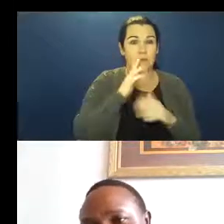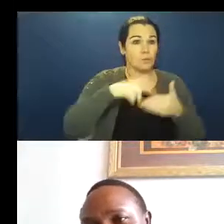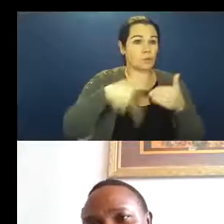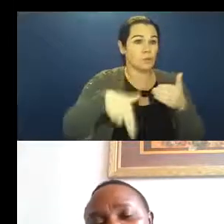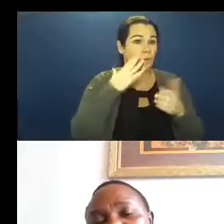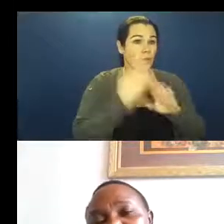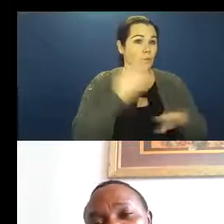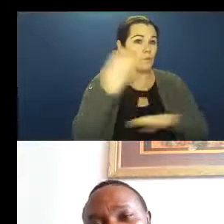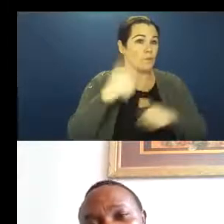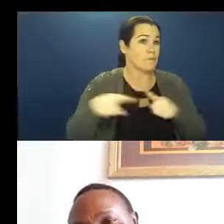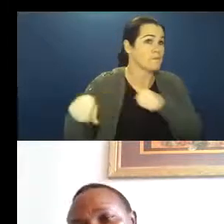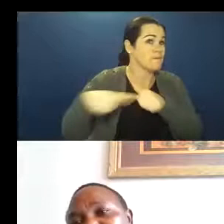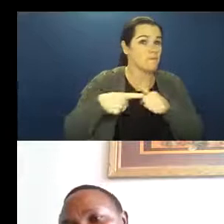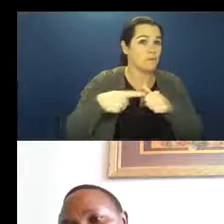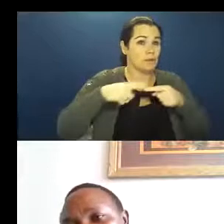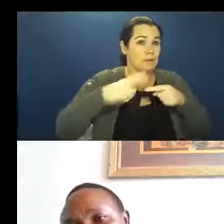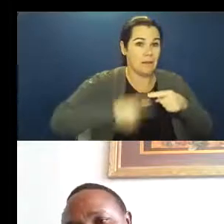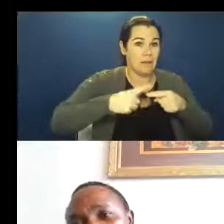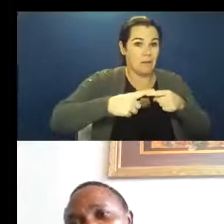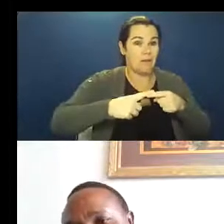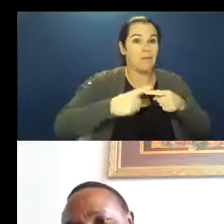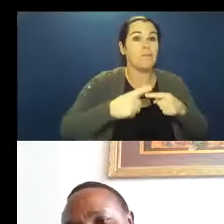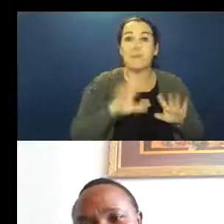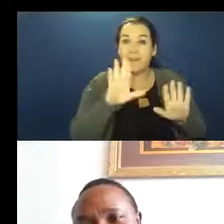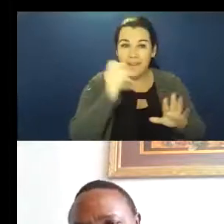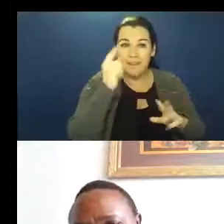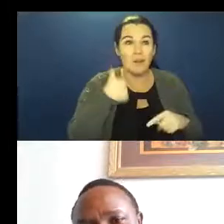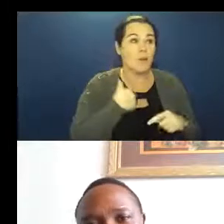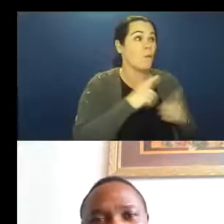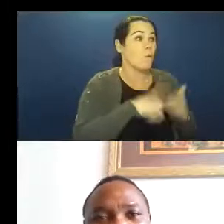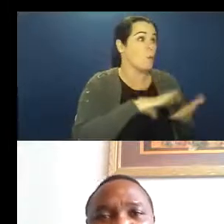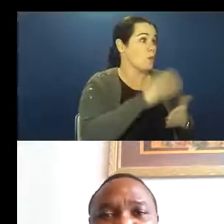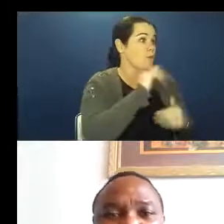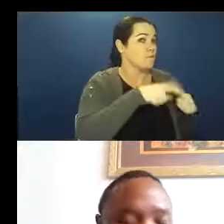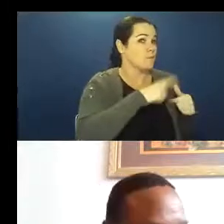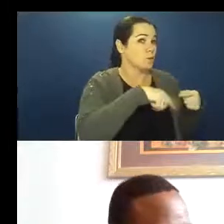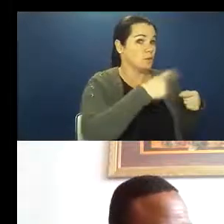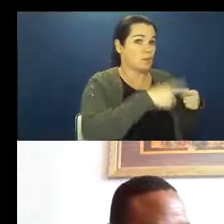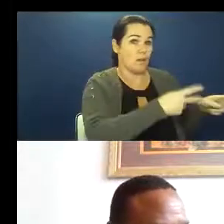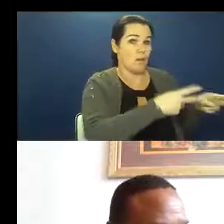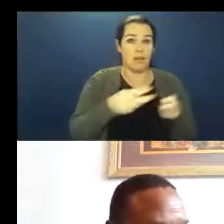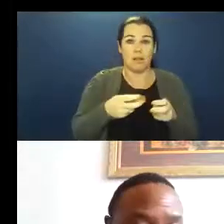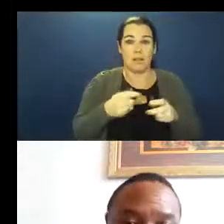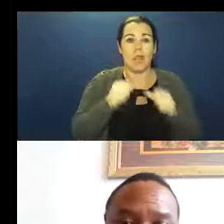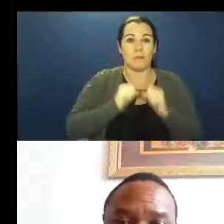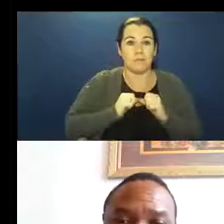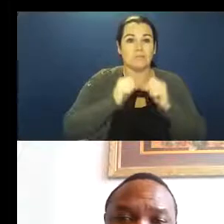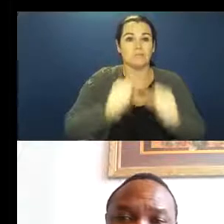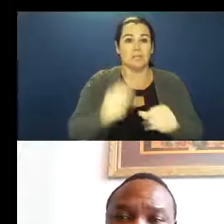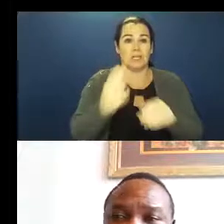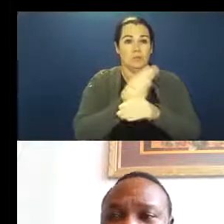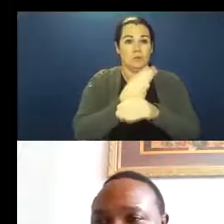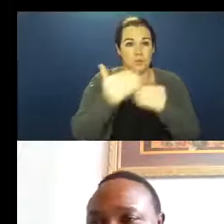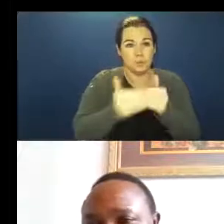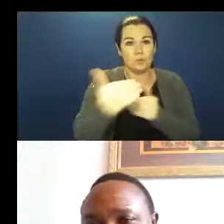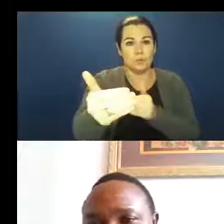first cycle. But again, we are continuing based on what we learned, we are continuing to develop this model at these institutions.